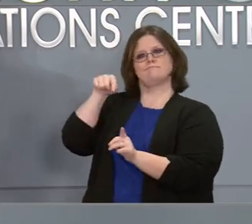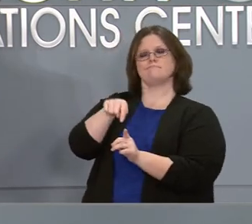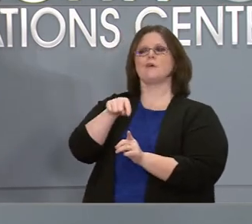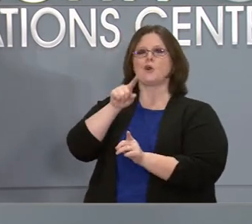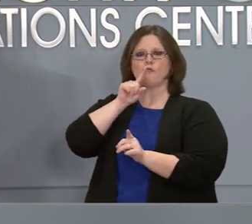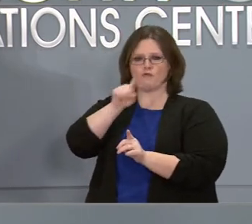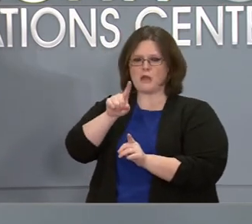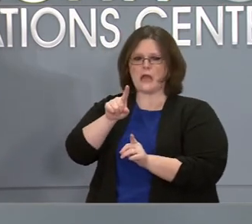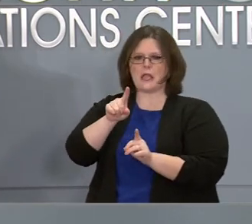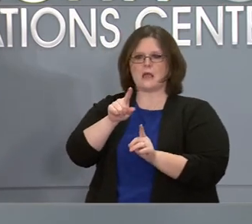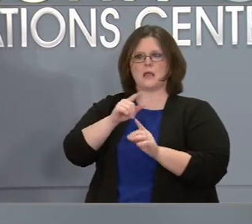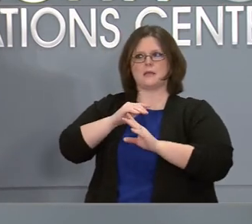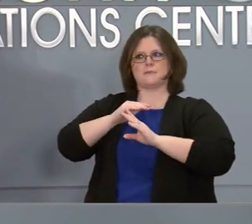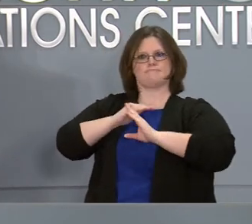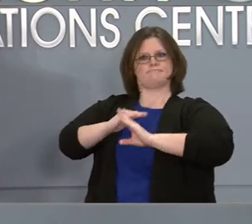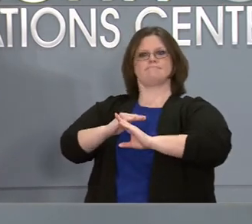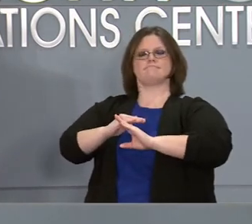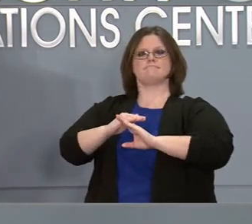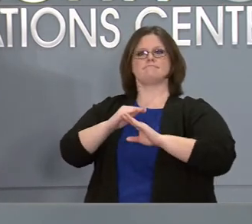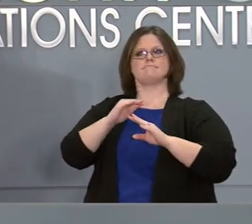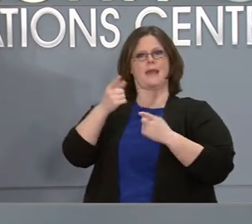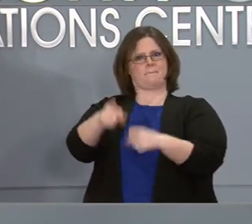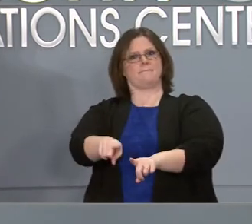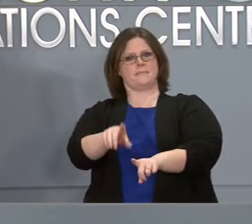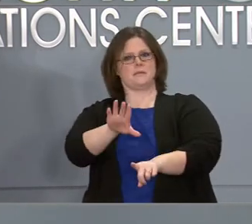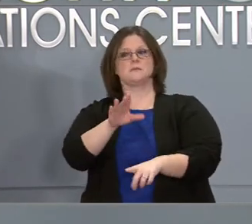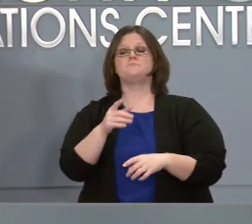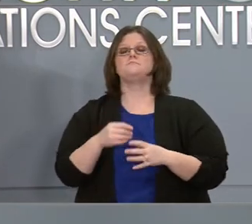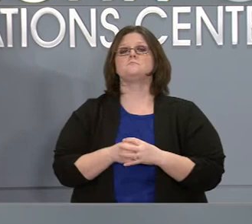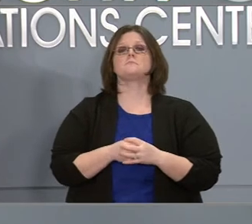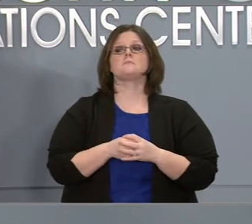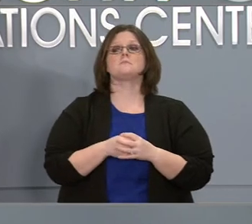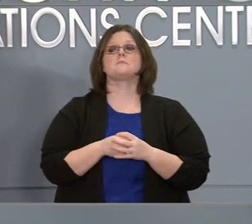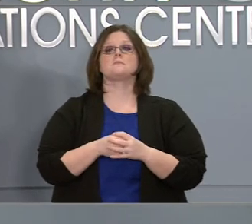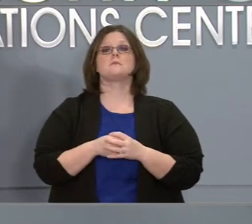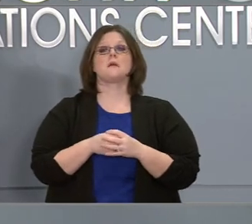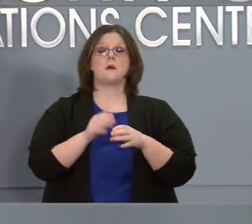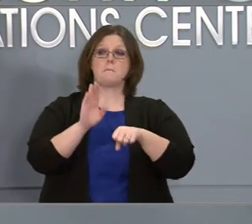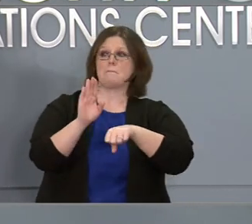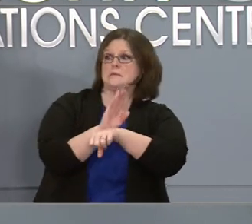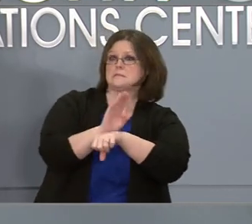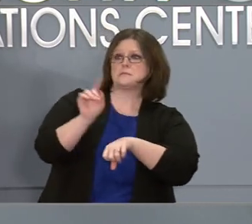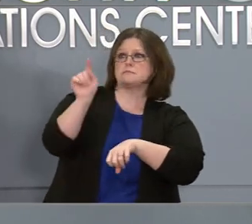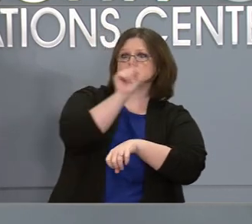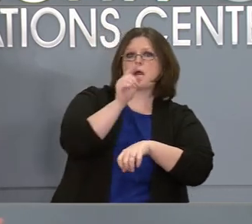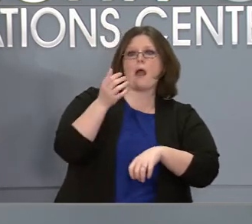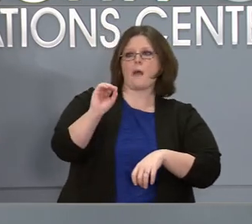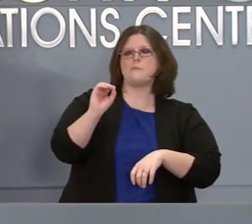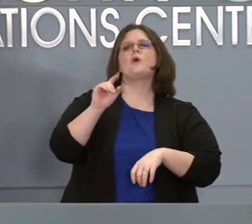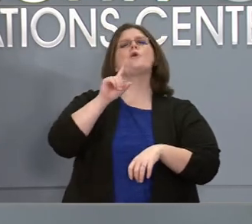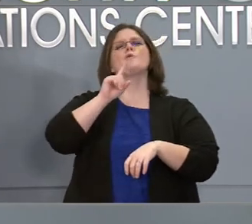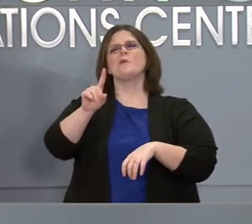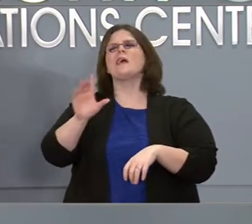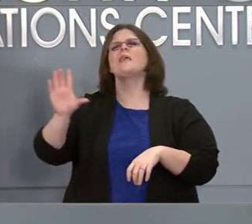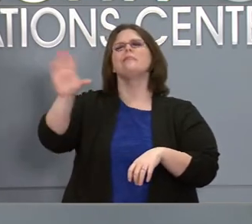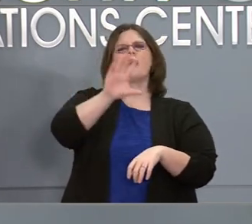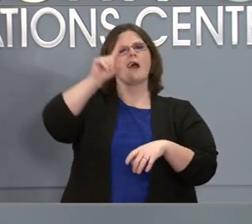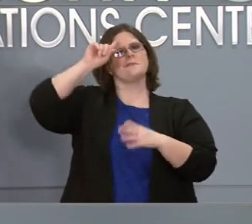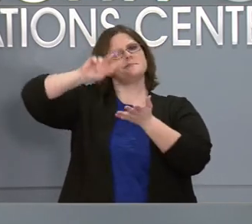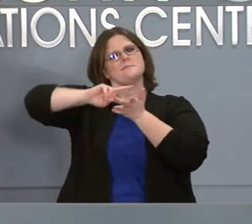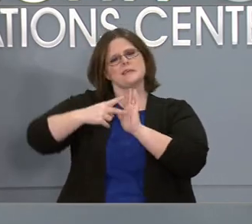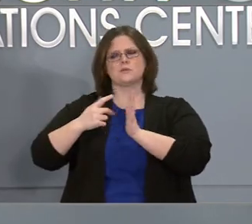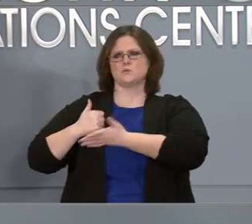real deterrent. First off, most of our businesses and merchants out there are out there trying to help people. They're